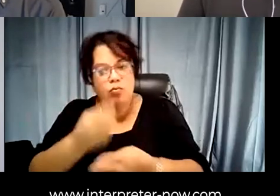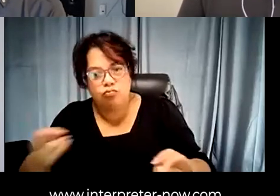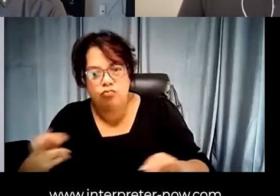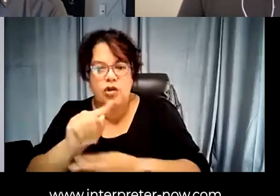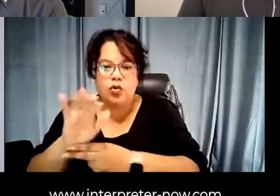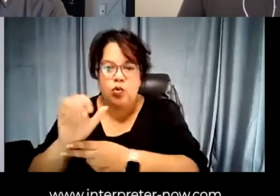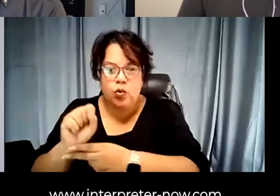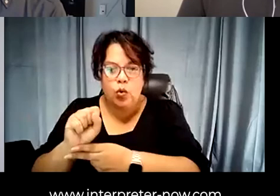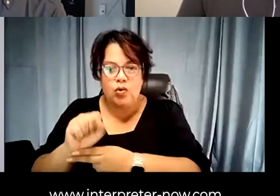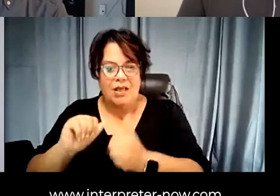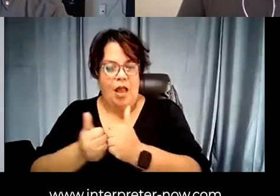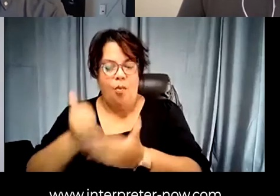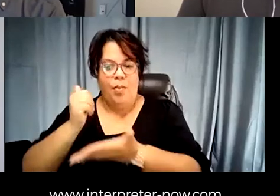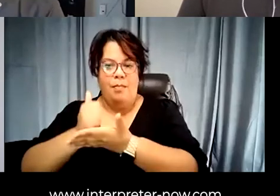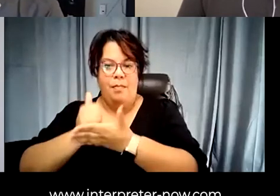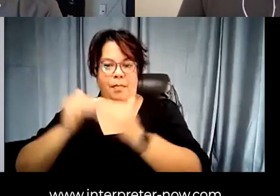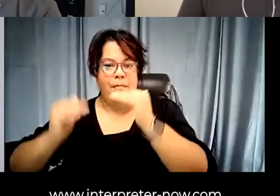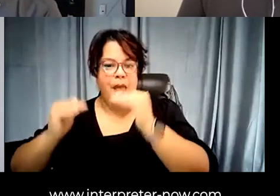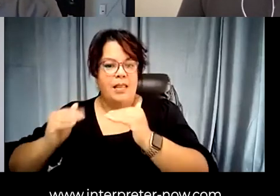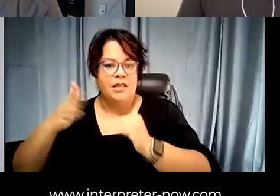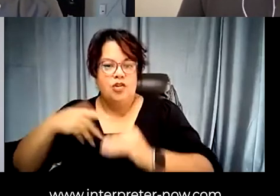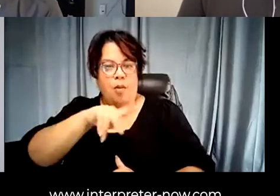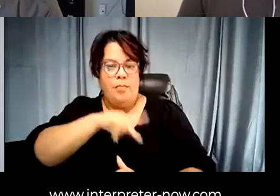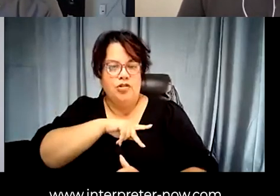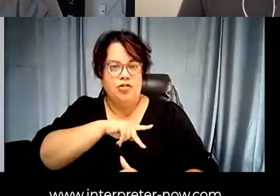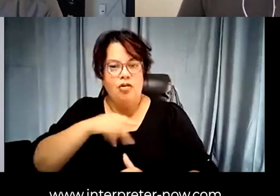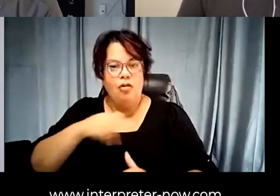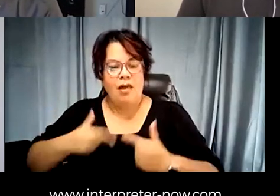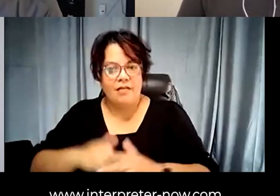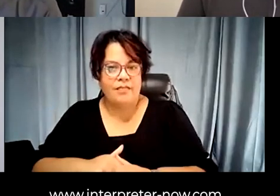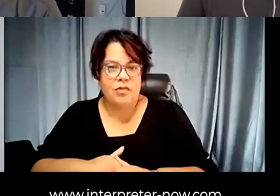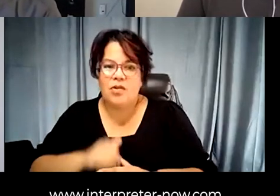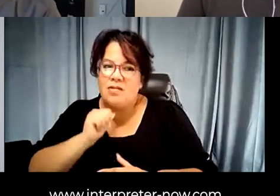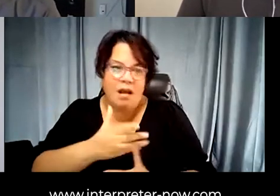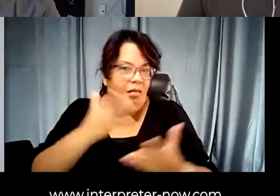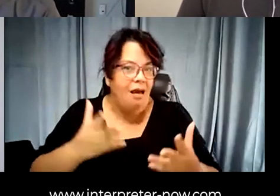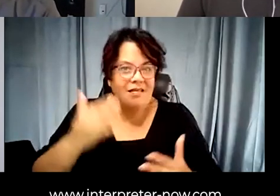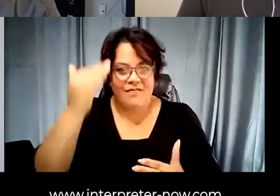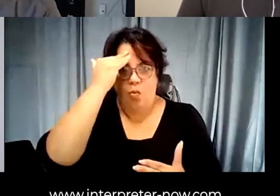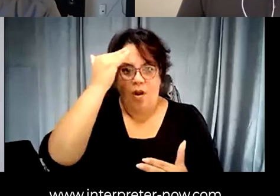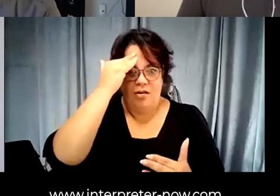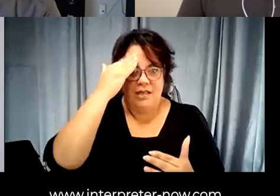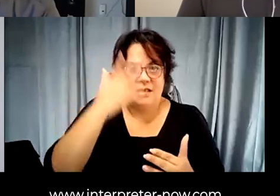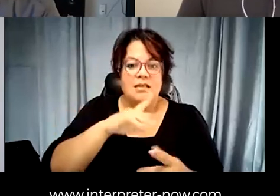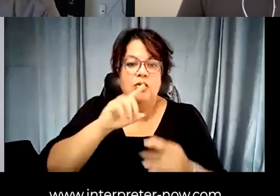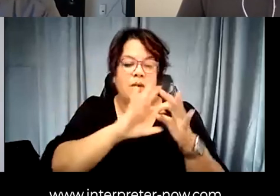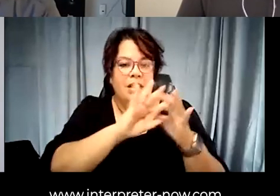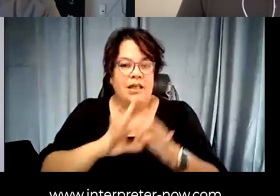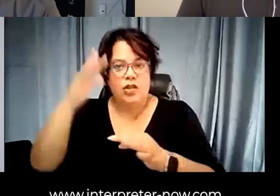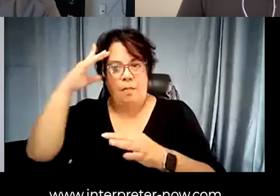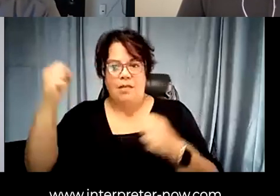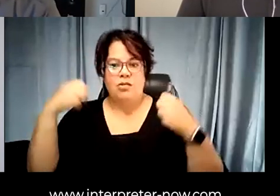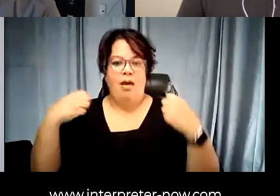balance in their personal life. There is a huge lack of awareness of mental wellness tools and resources in orgs. That's why